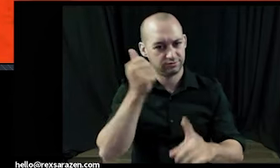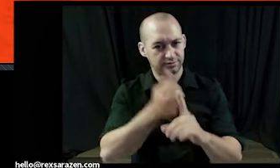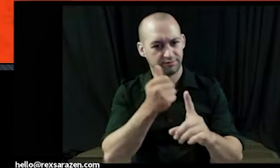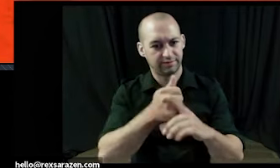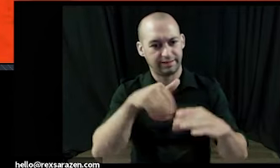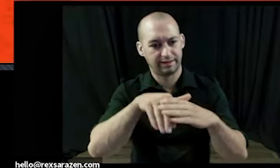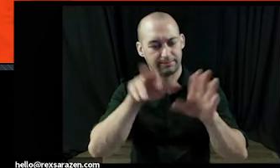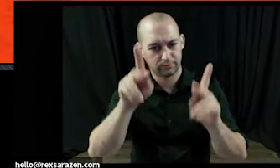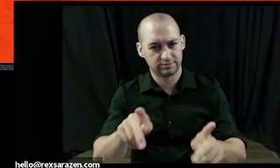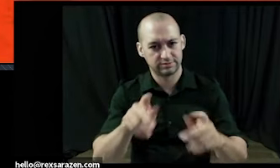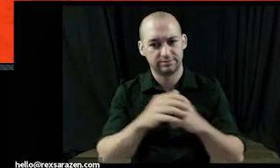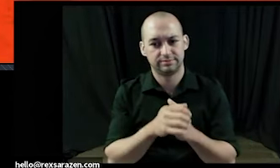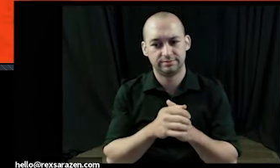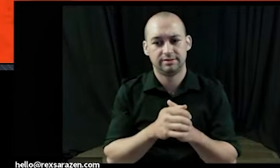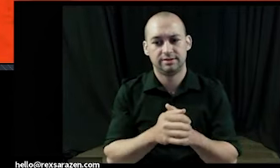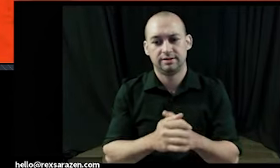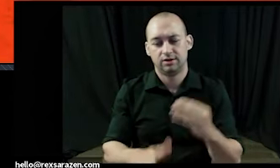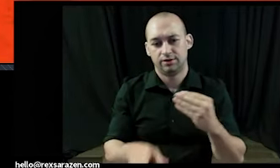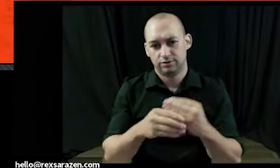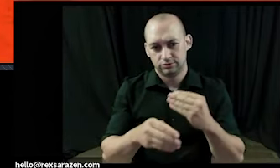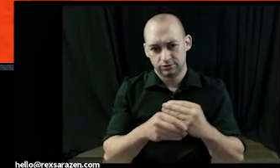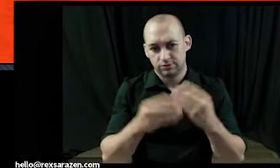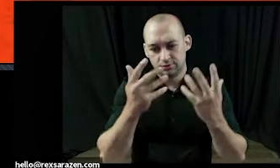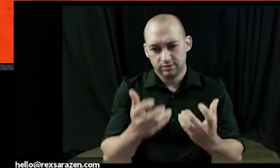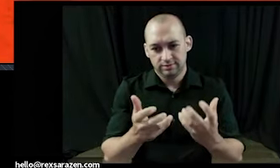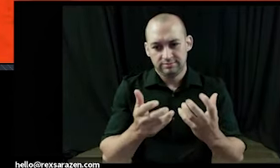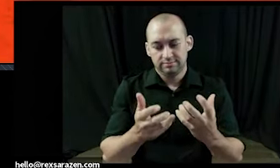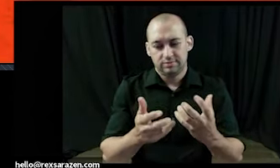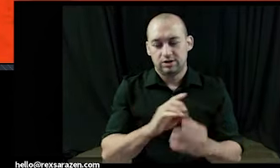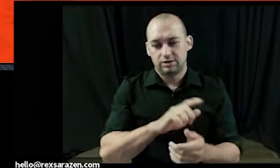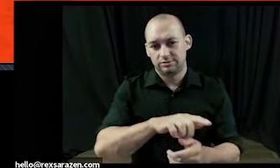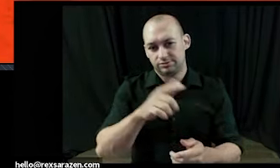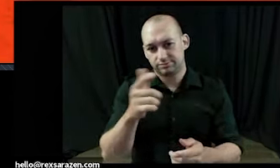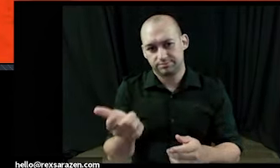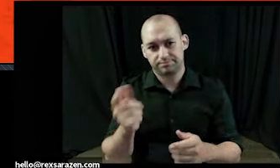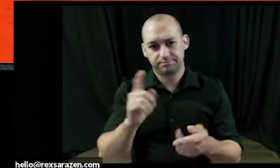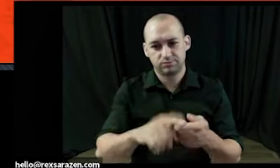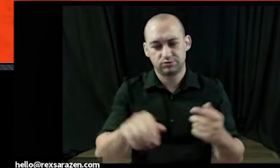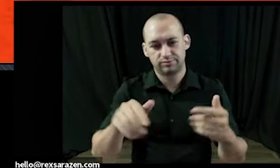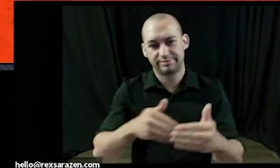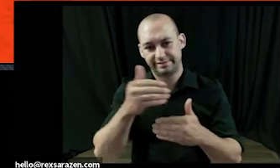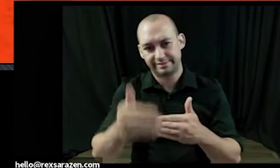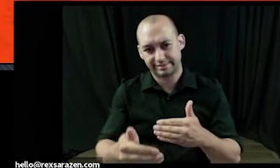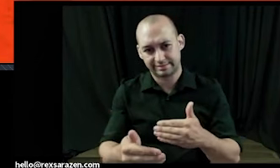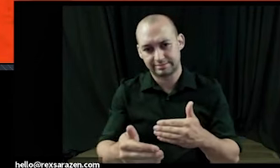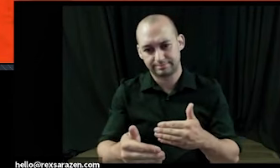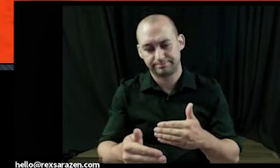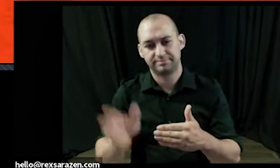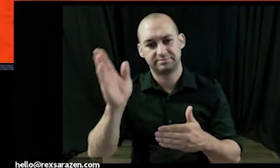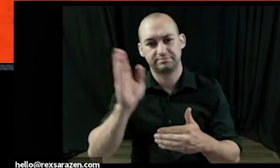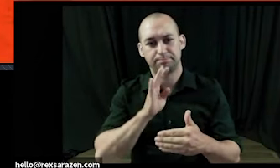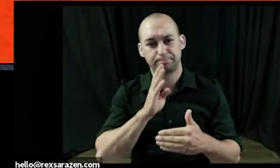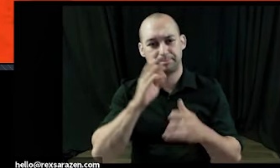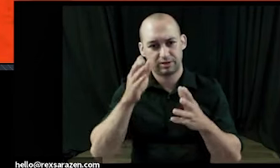person. So I also wanted to transition now to the next part and to our next guest speaker, Ariana,